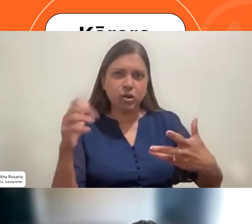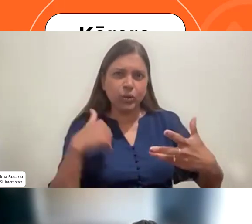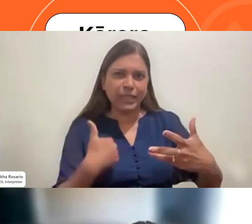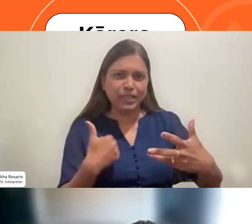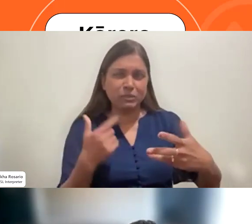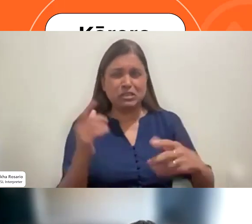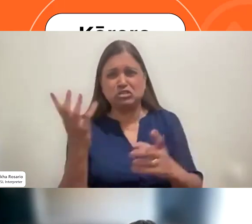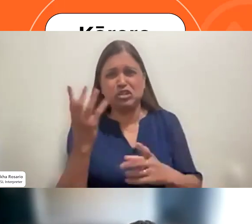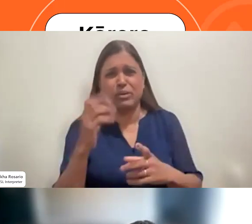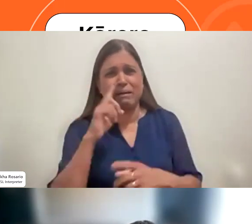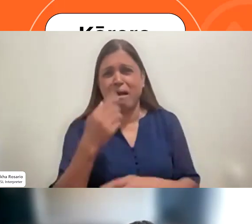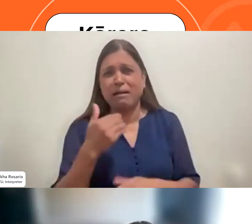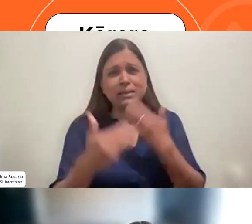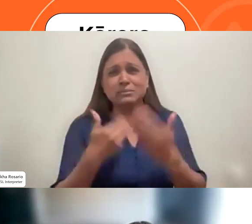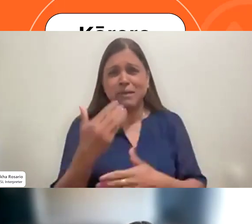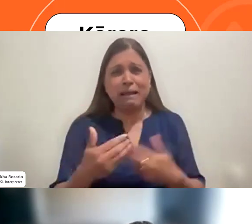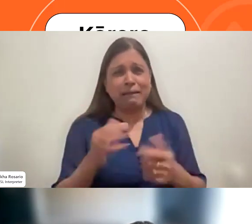way.